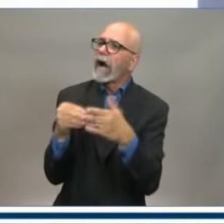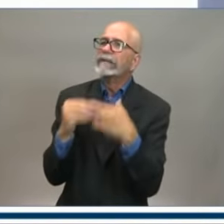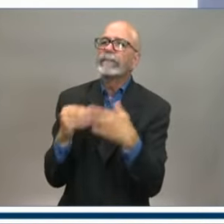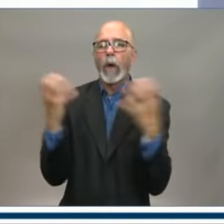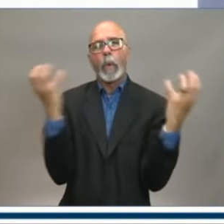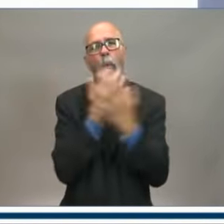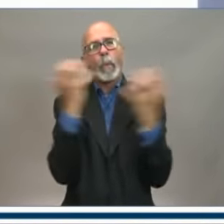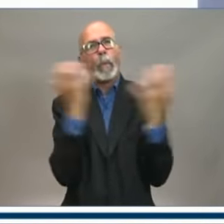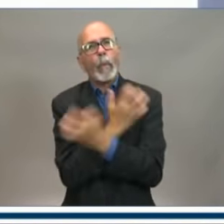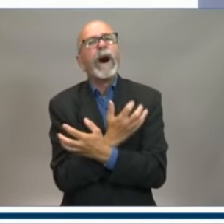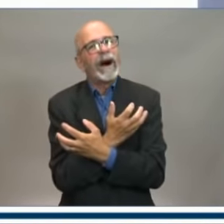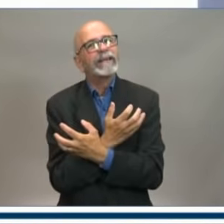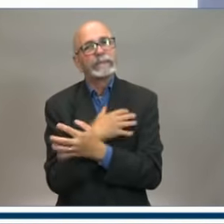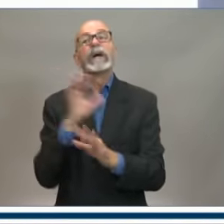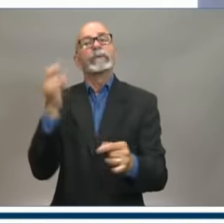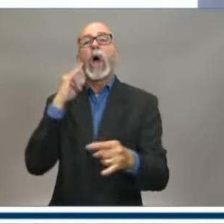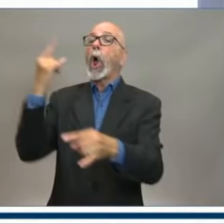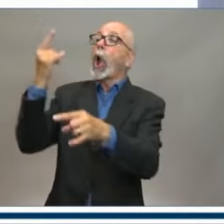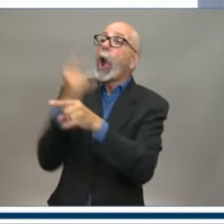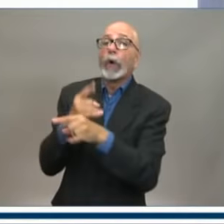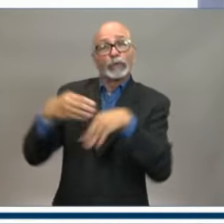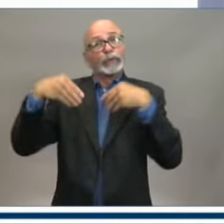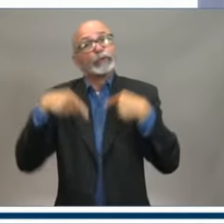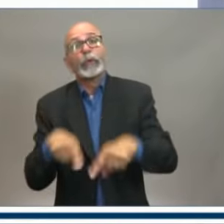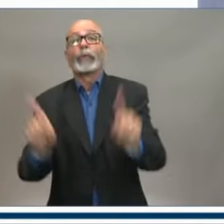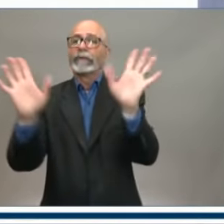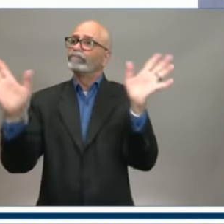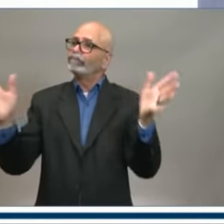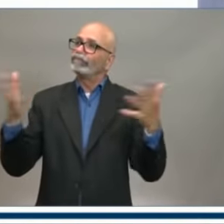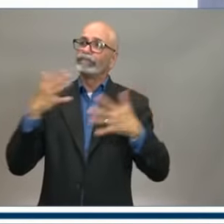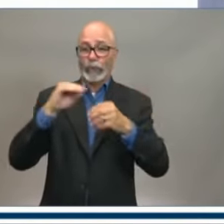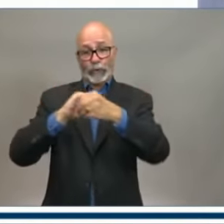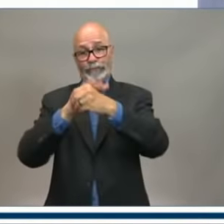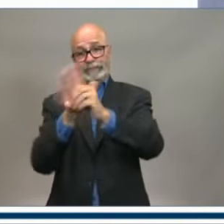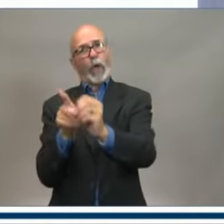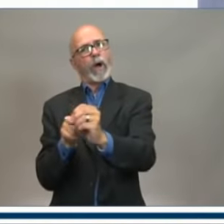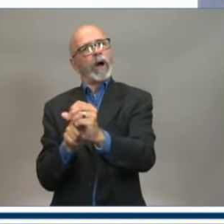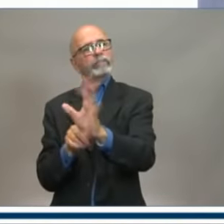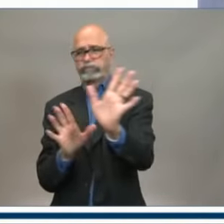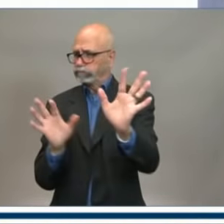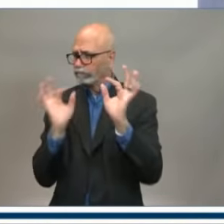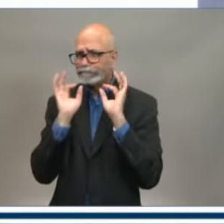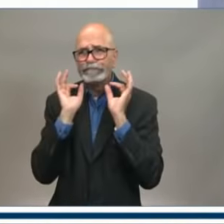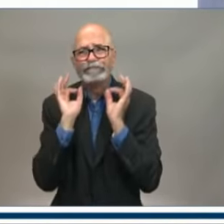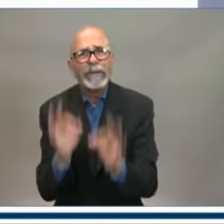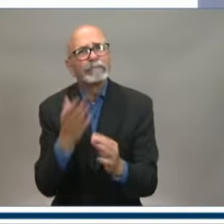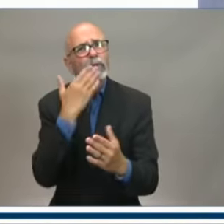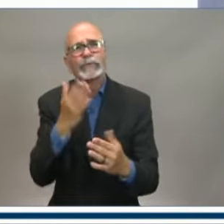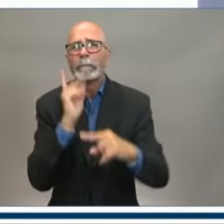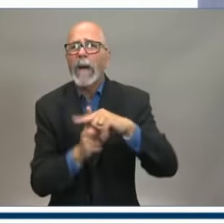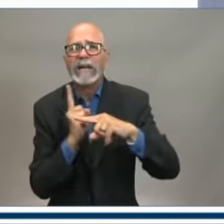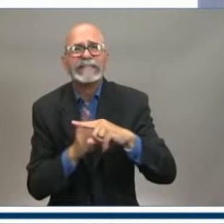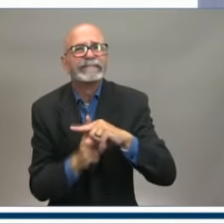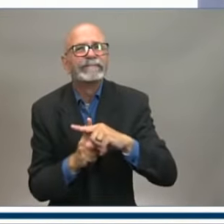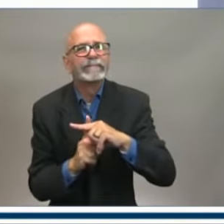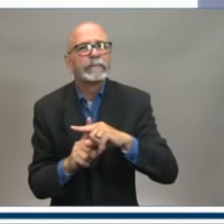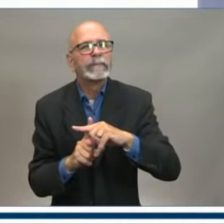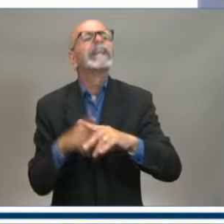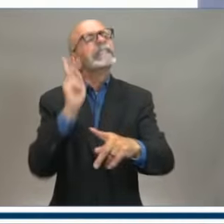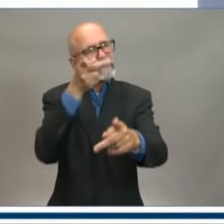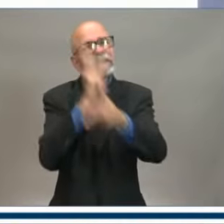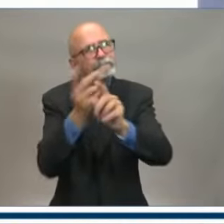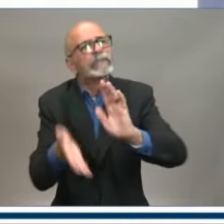pandemic. It's gone well, and it's worked for your business model. So I want to let you know you can keep doing that if you